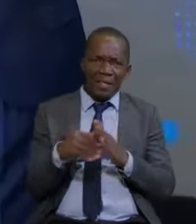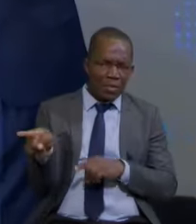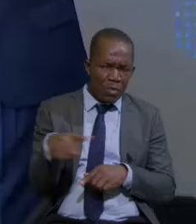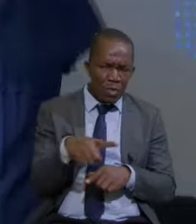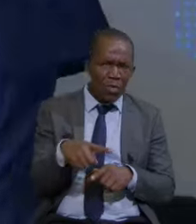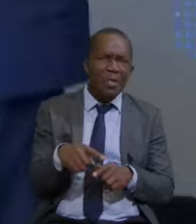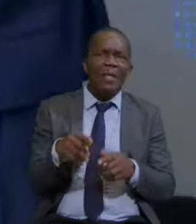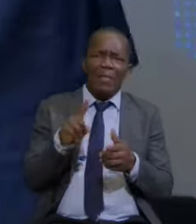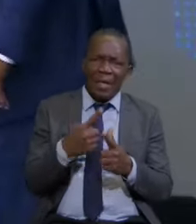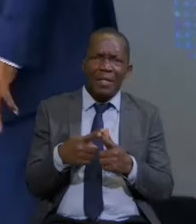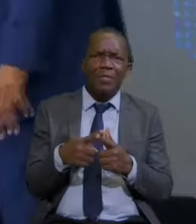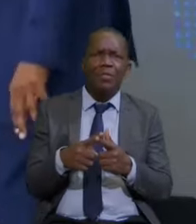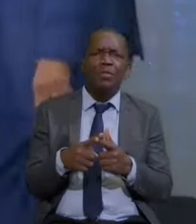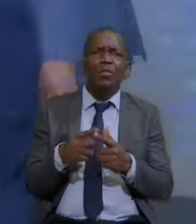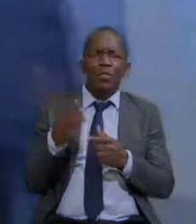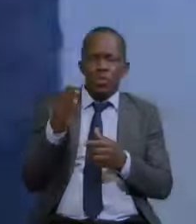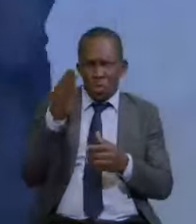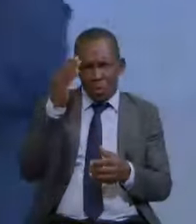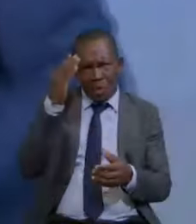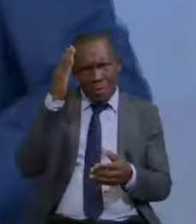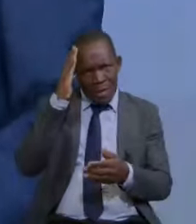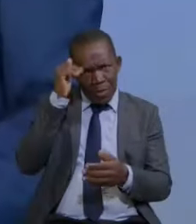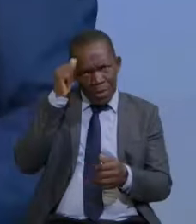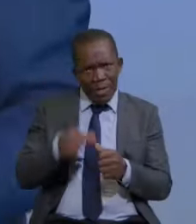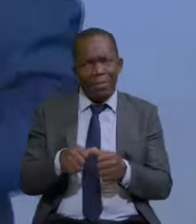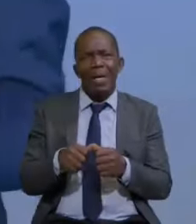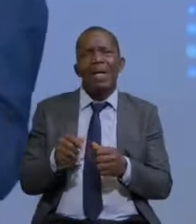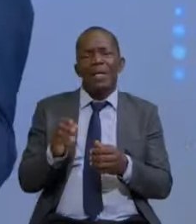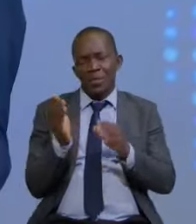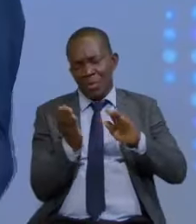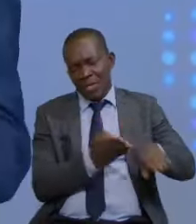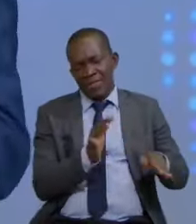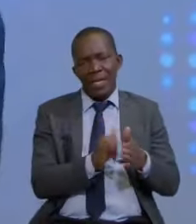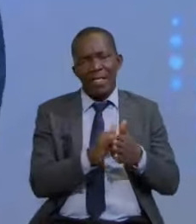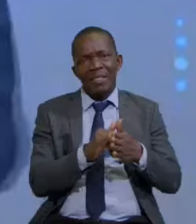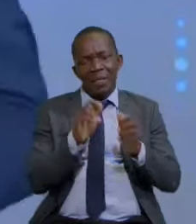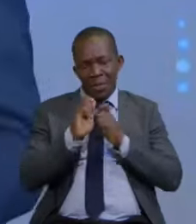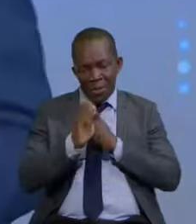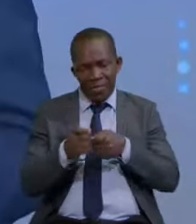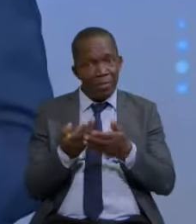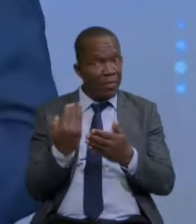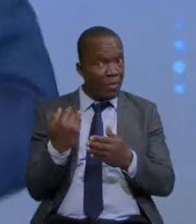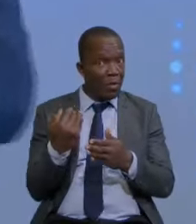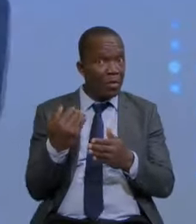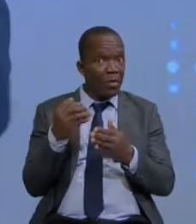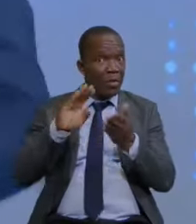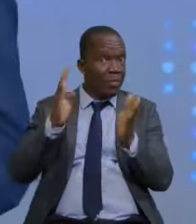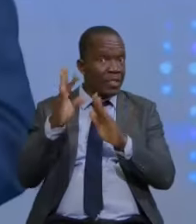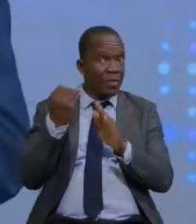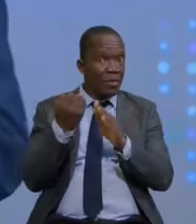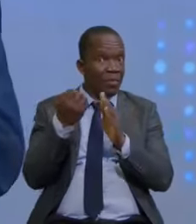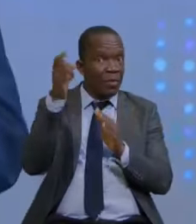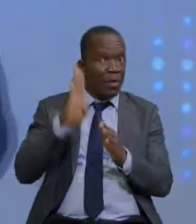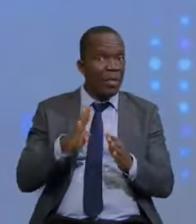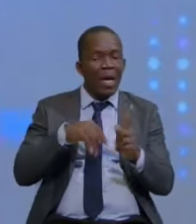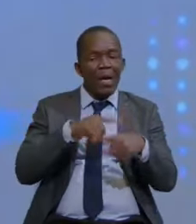something to observe. Leave your gift there and go to the offended brother, offended sister, offended